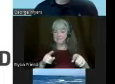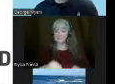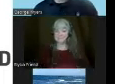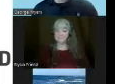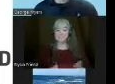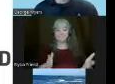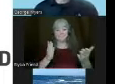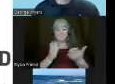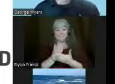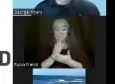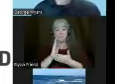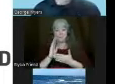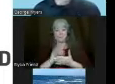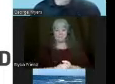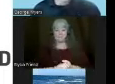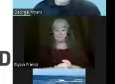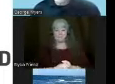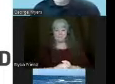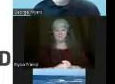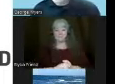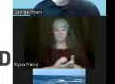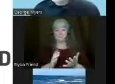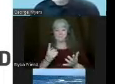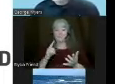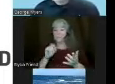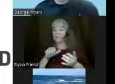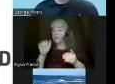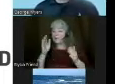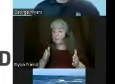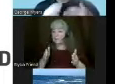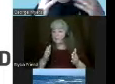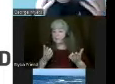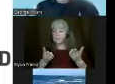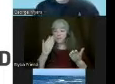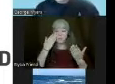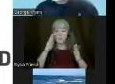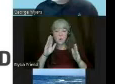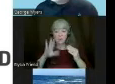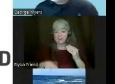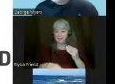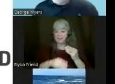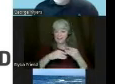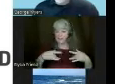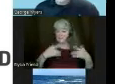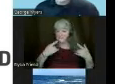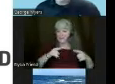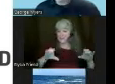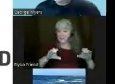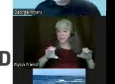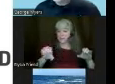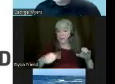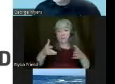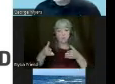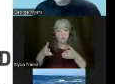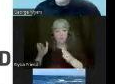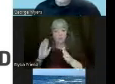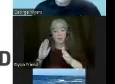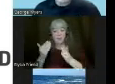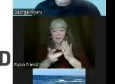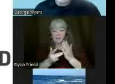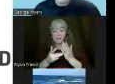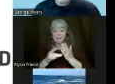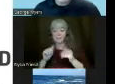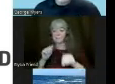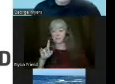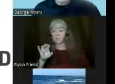right. So for anyone who may not know, in addition to the events that we do, there's some other ways that our Tech Ambassadors and our